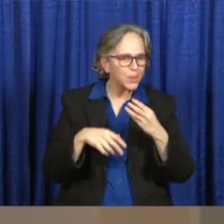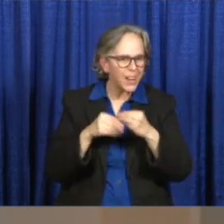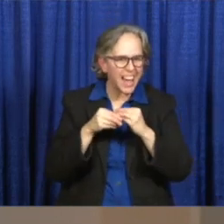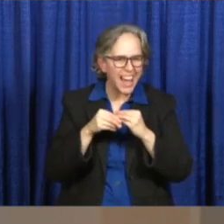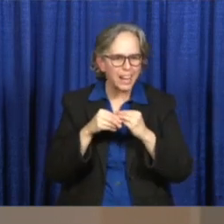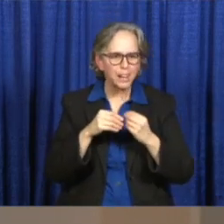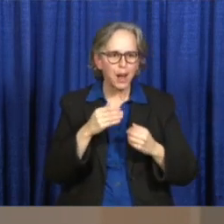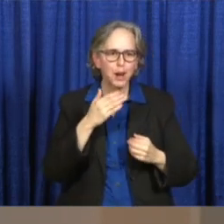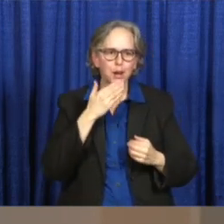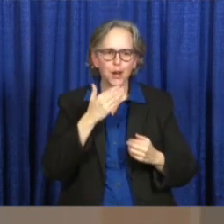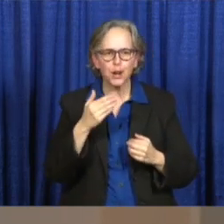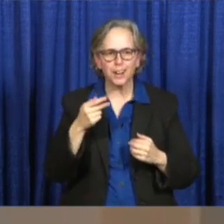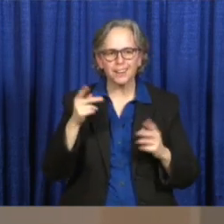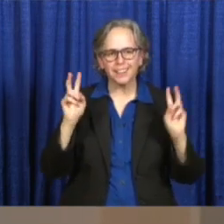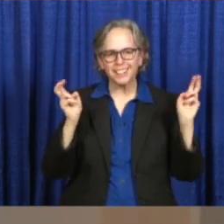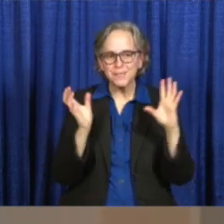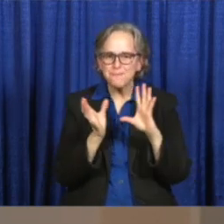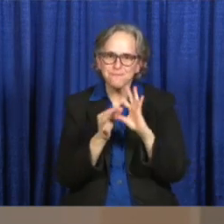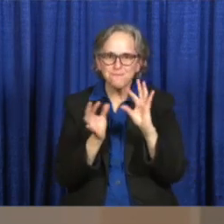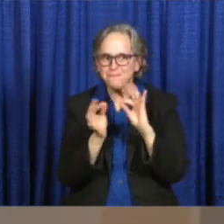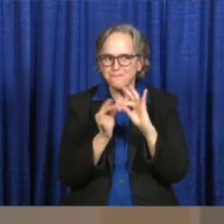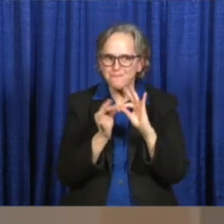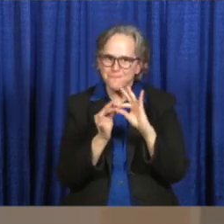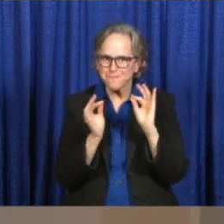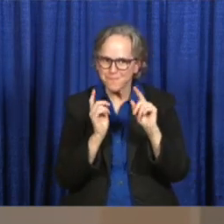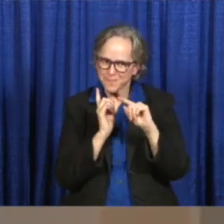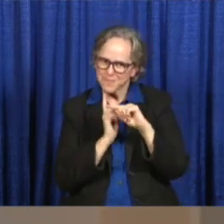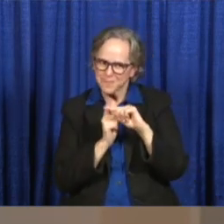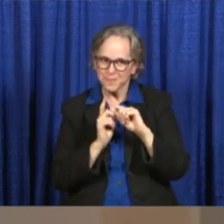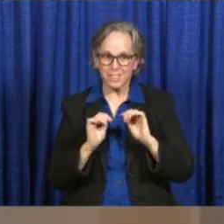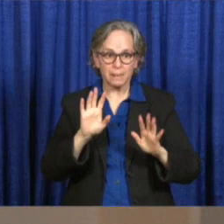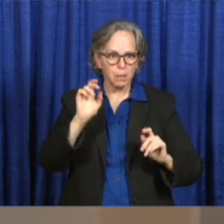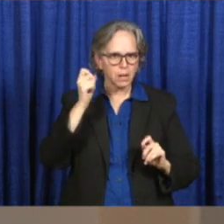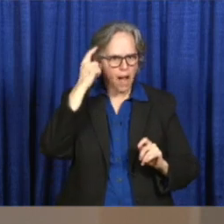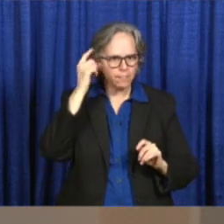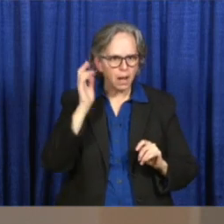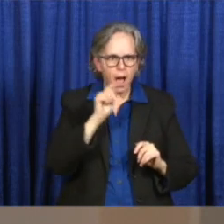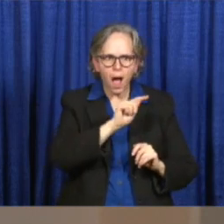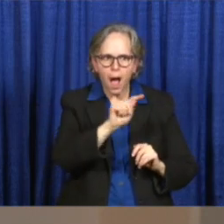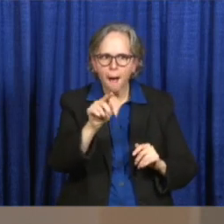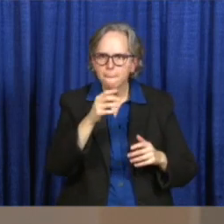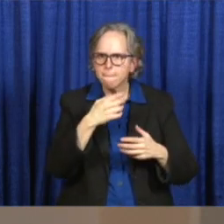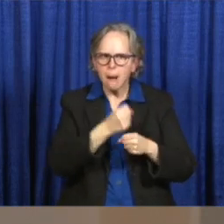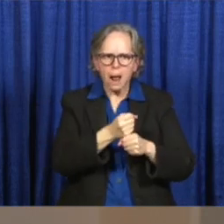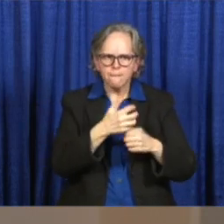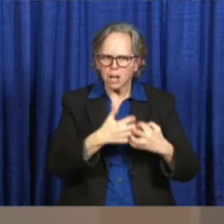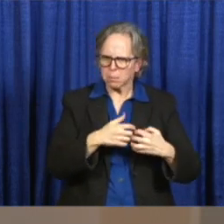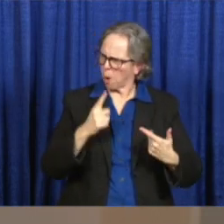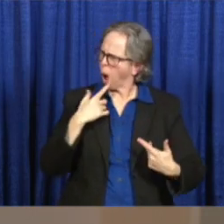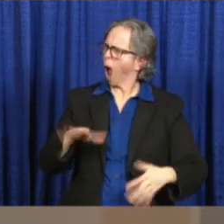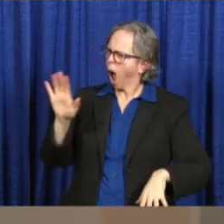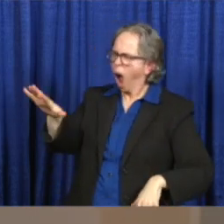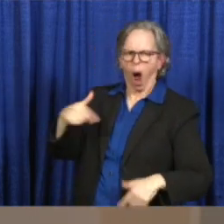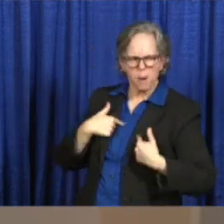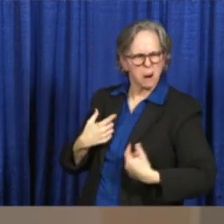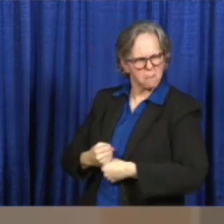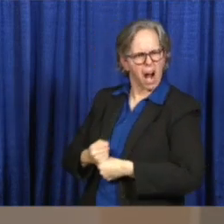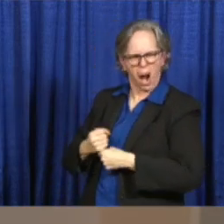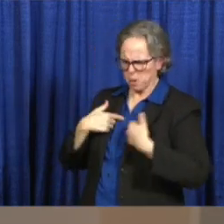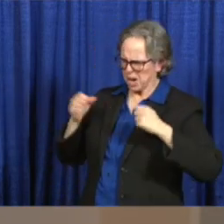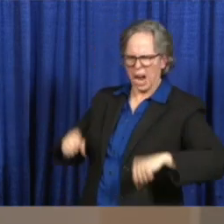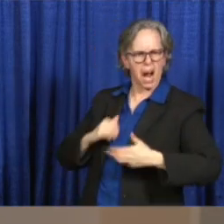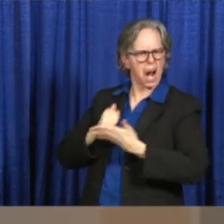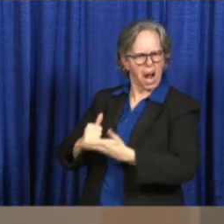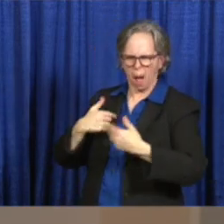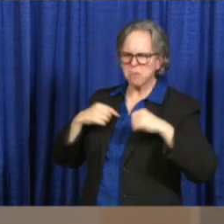what's happening with the manufacturers stepping up and saying, we make things, we produce things in Ohio, and we're all in